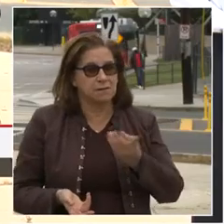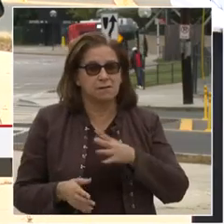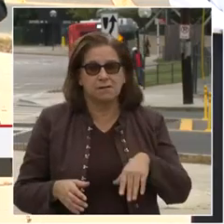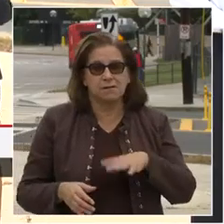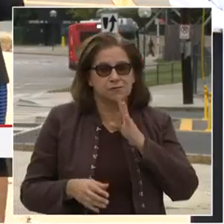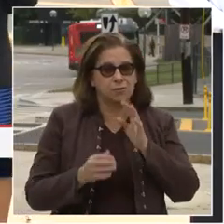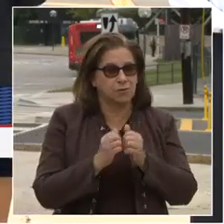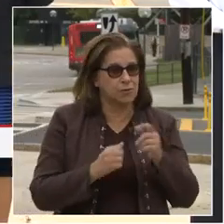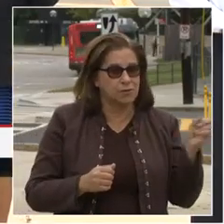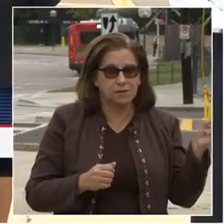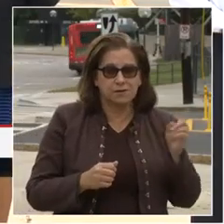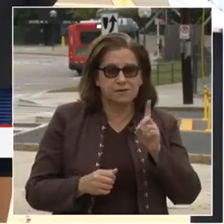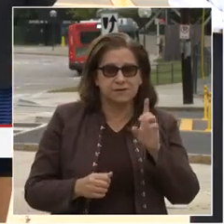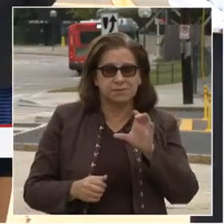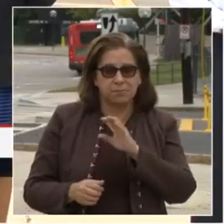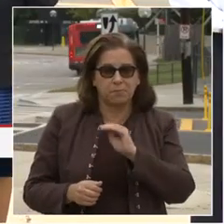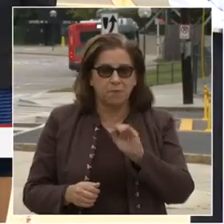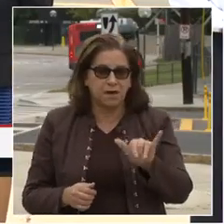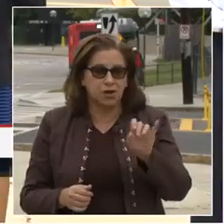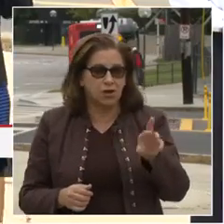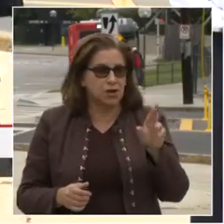familiar with that?